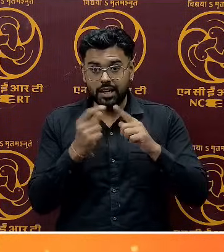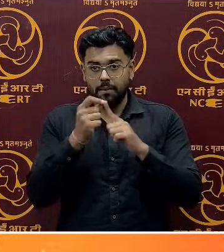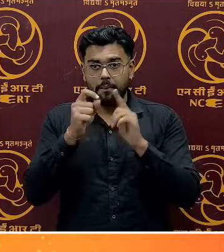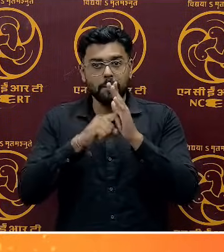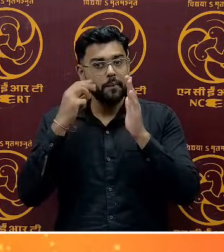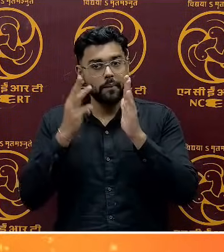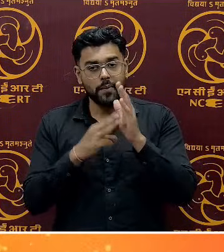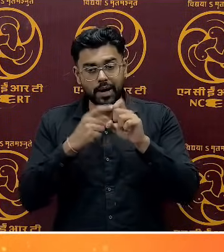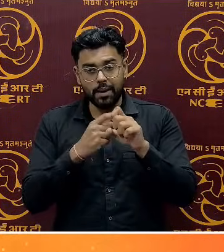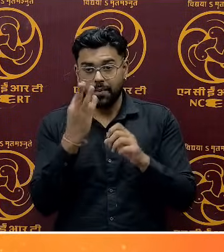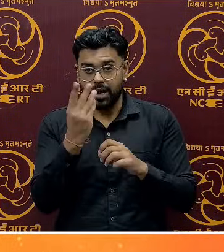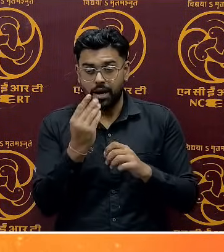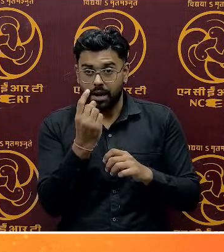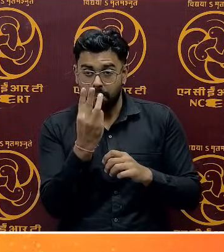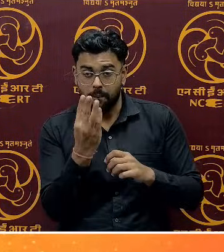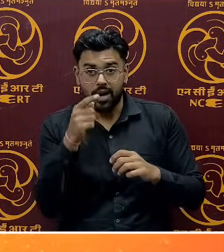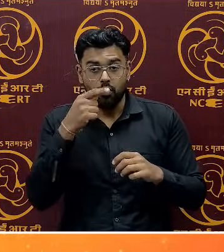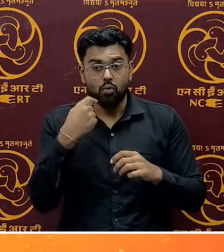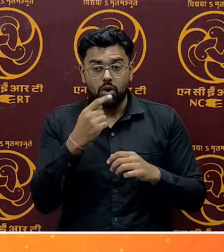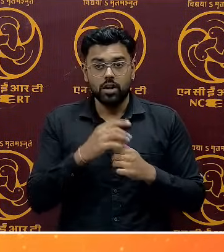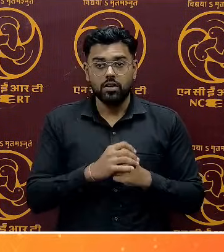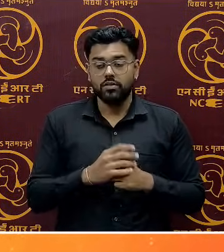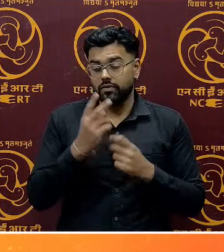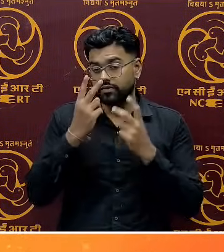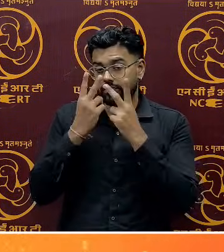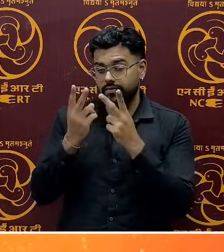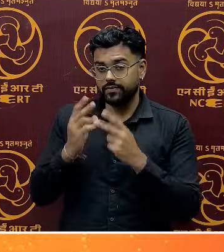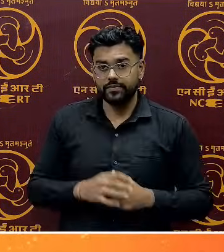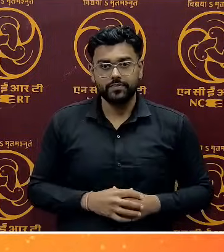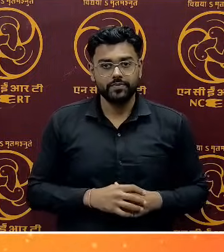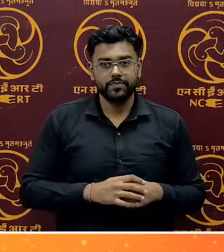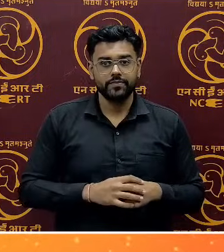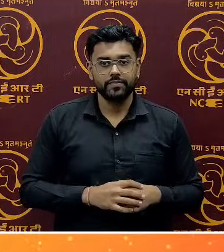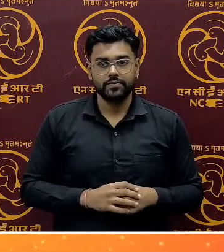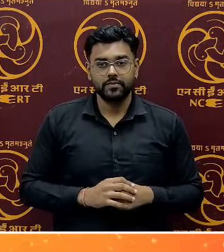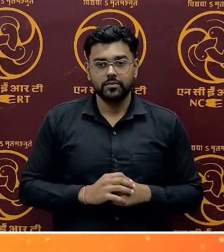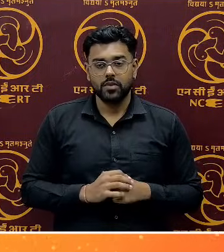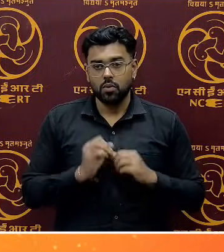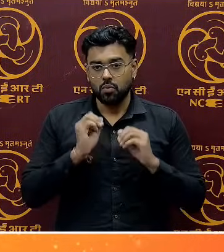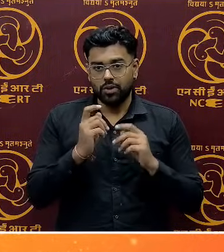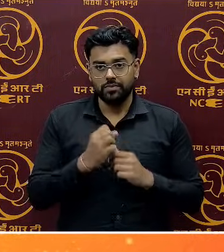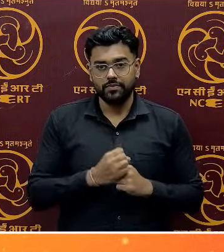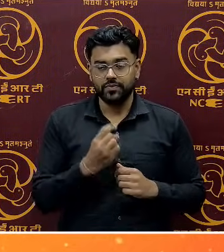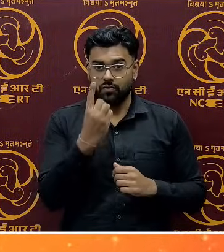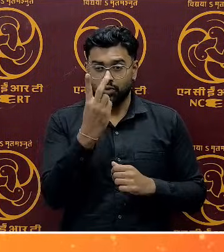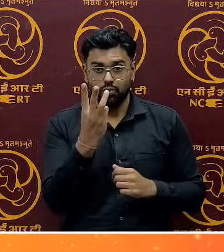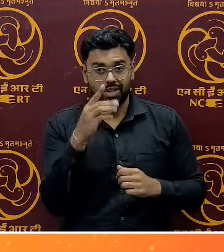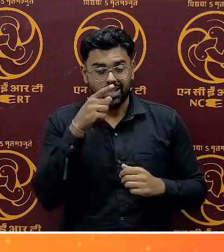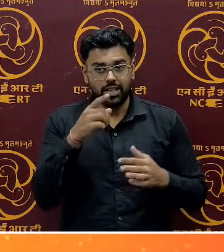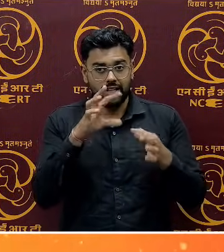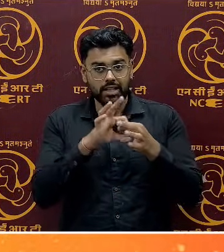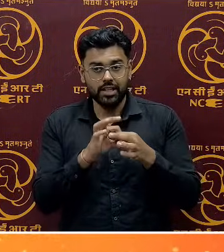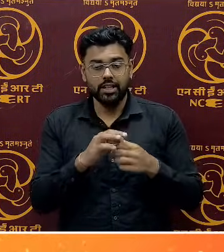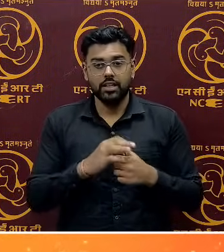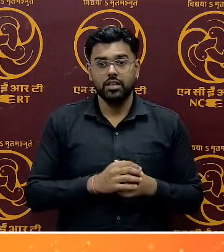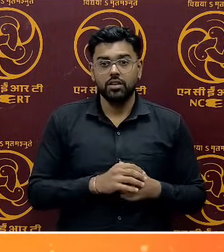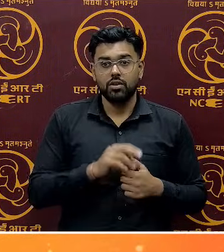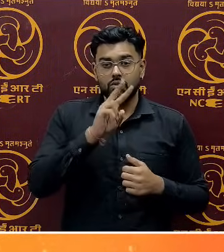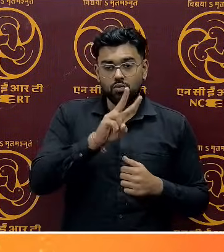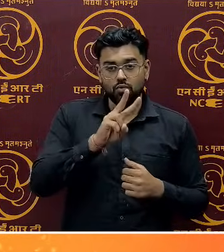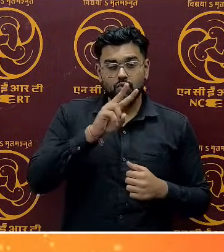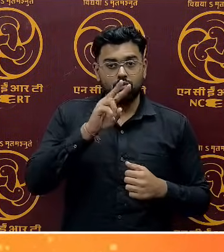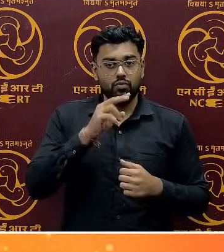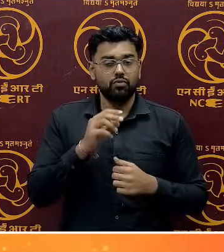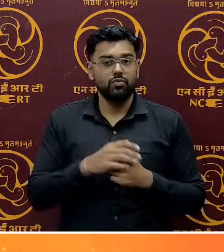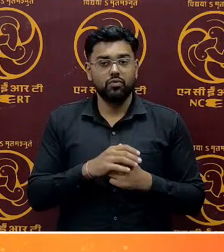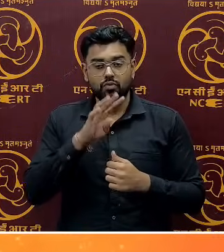of 2, 4 and 5 ones? Okay. Numbers formed by using digits 2, 4 and 5 ones